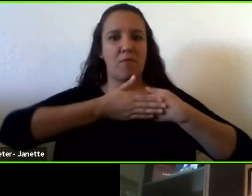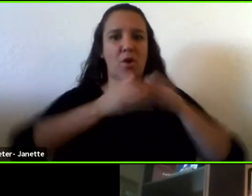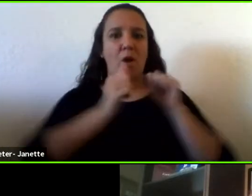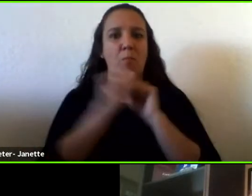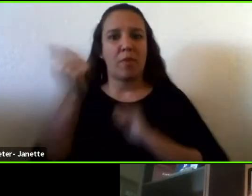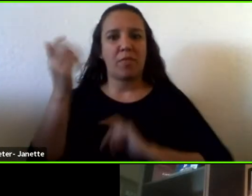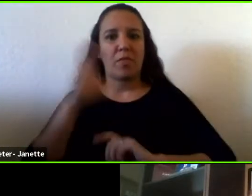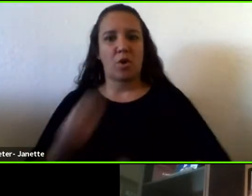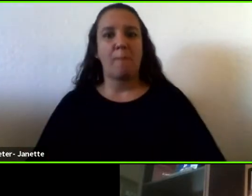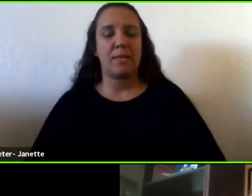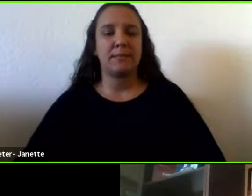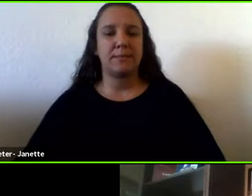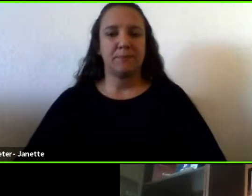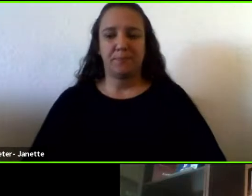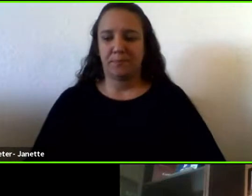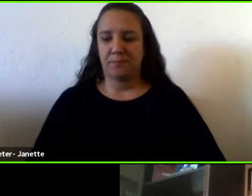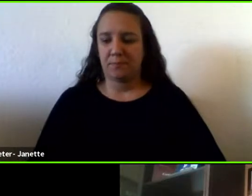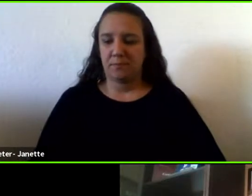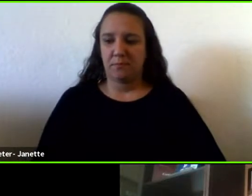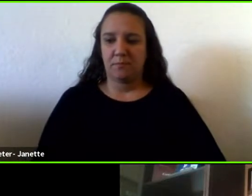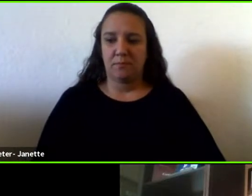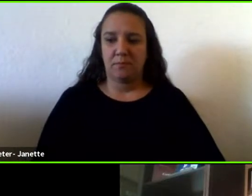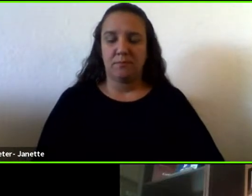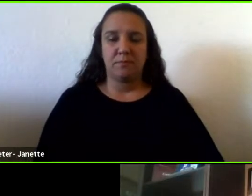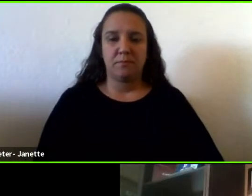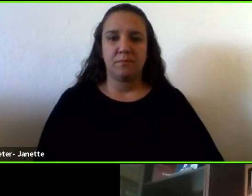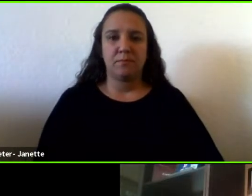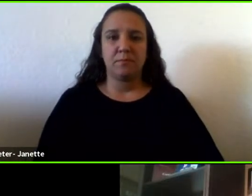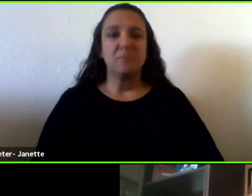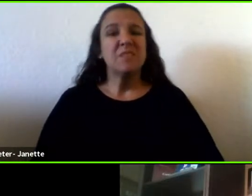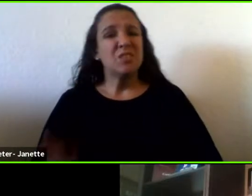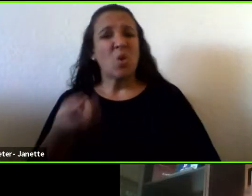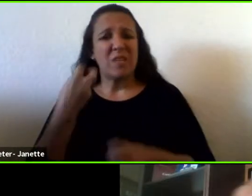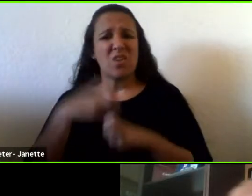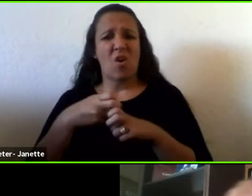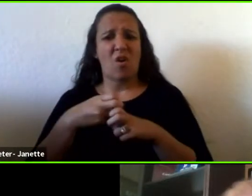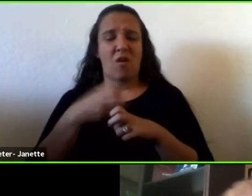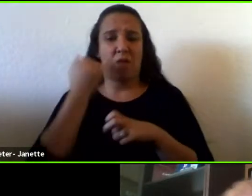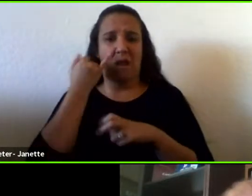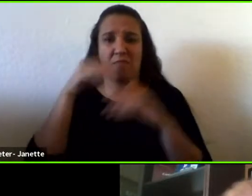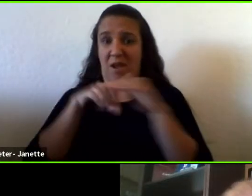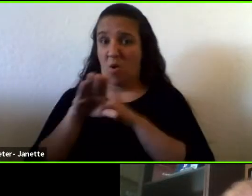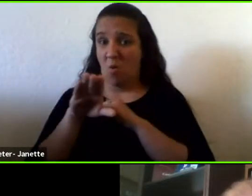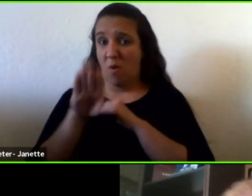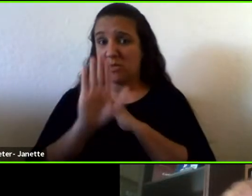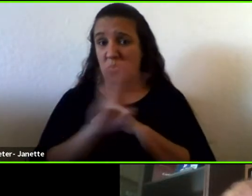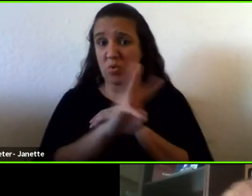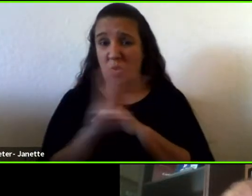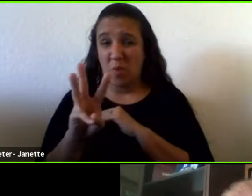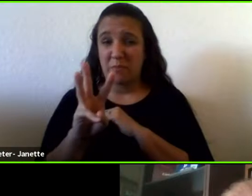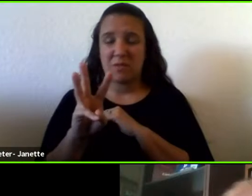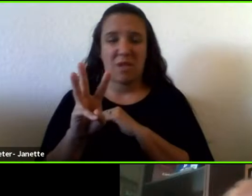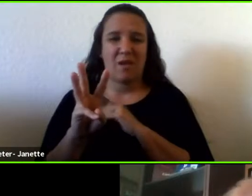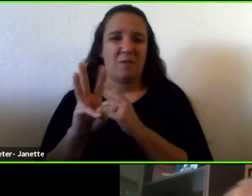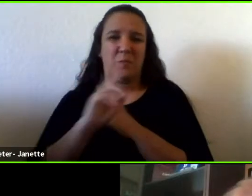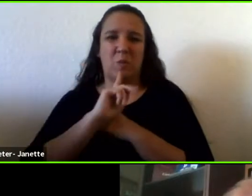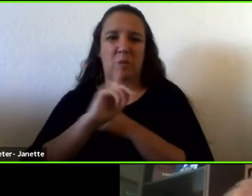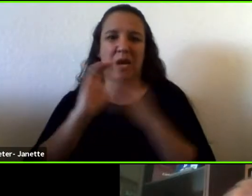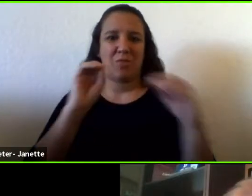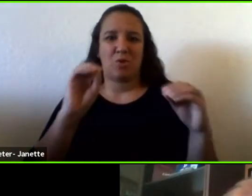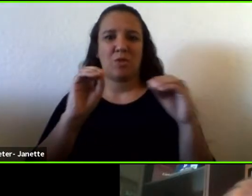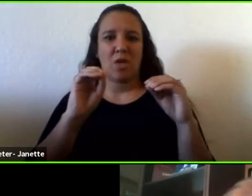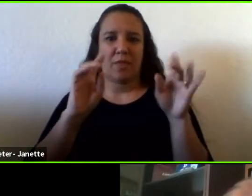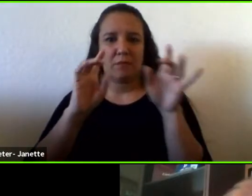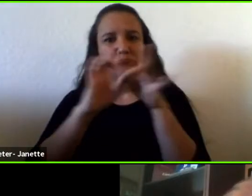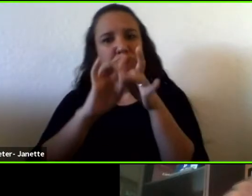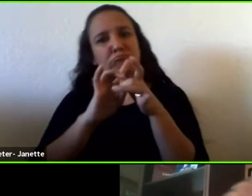click and go to another site, it's going to be hard for me to stay there and shop and buy and so forth. So there is nothing wrong. Once again, there's